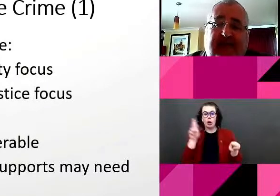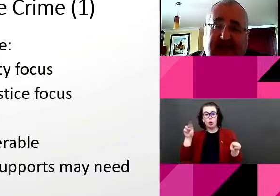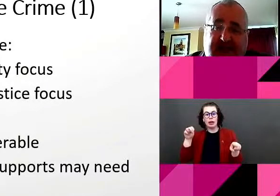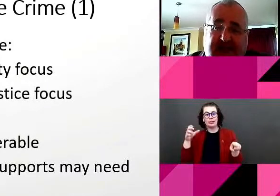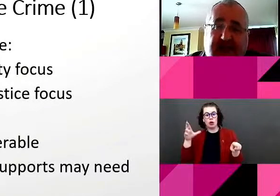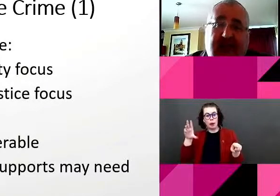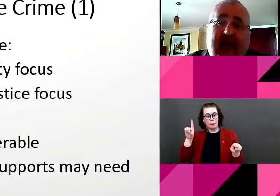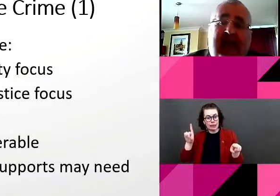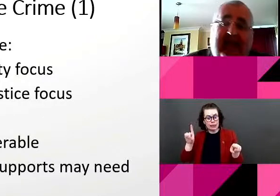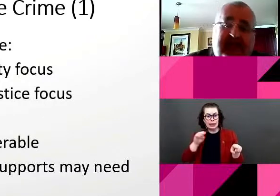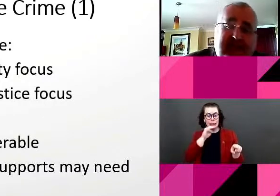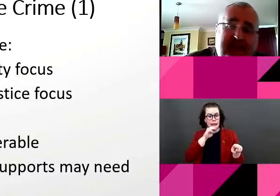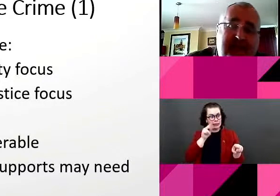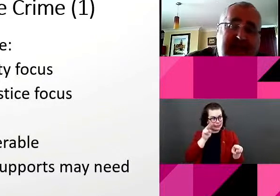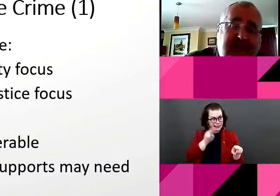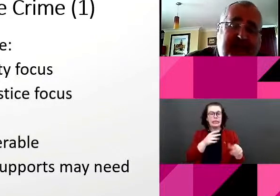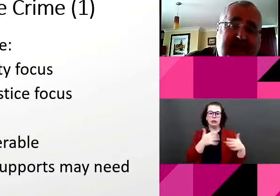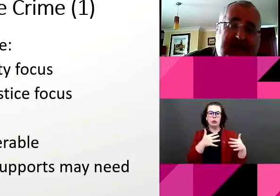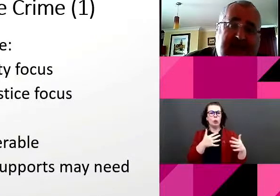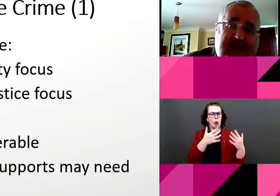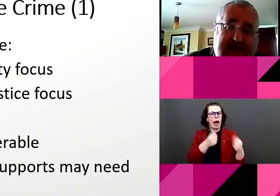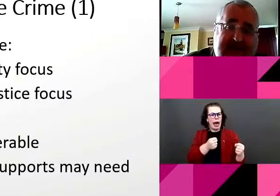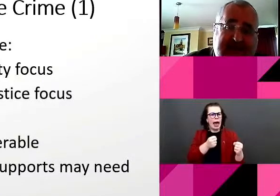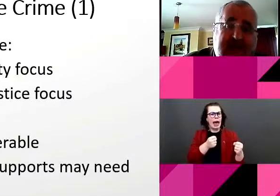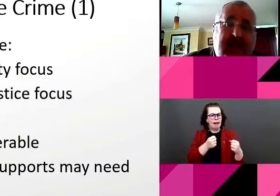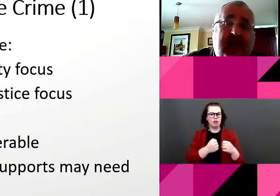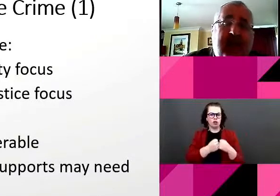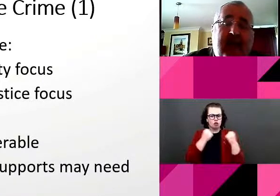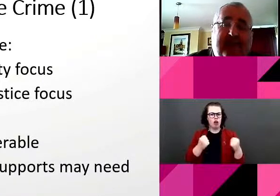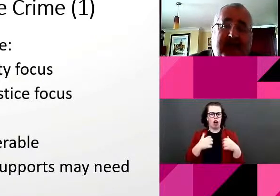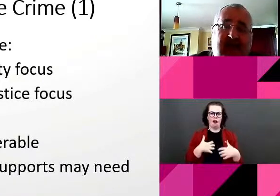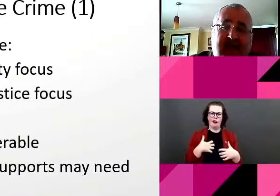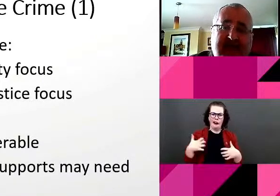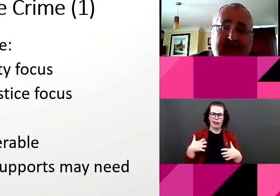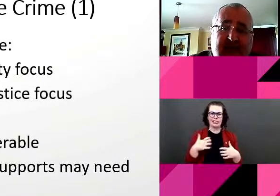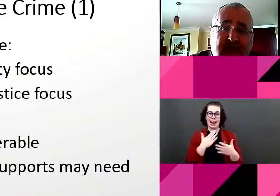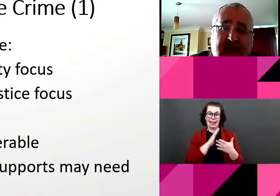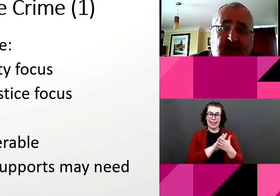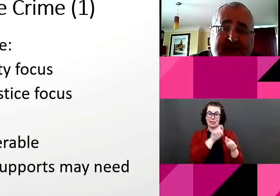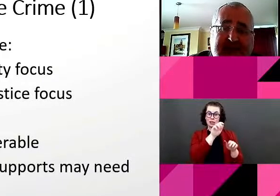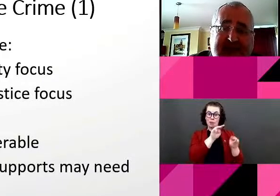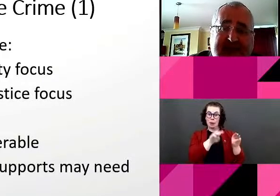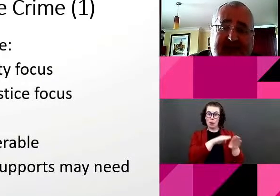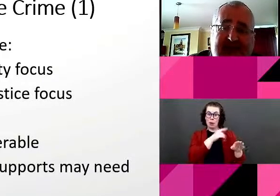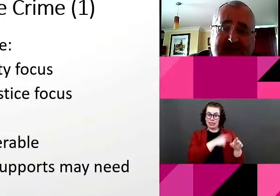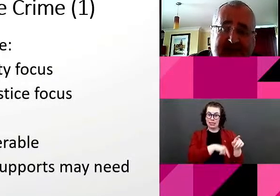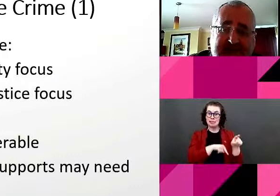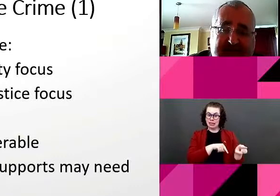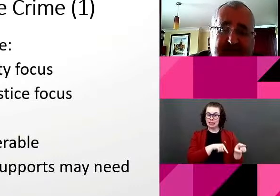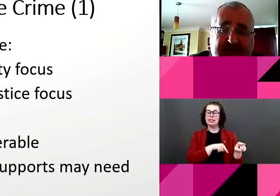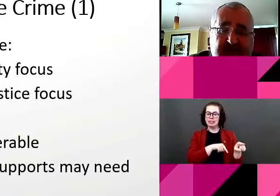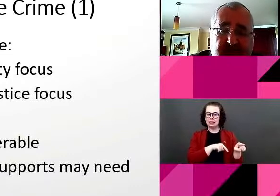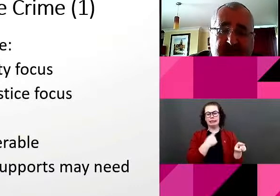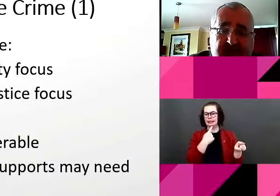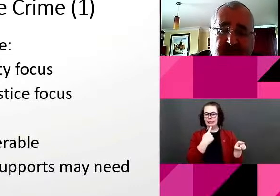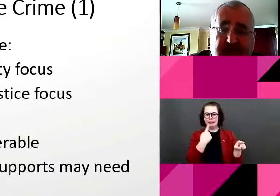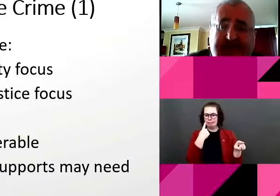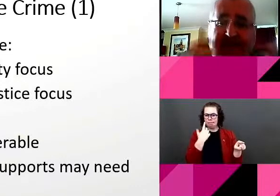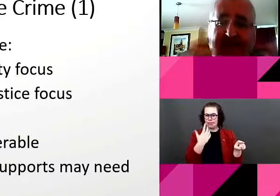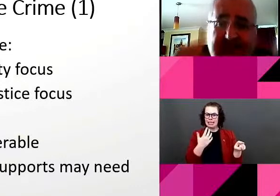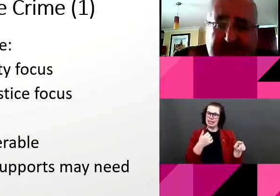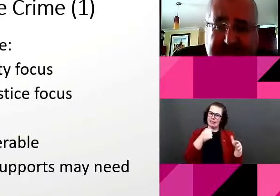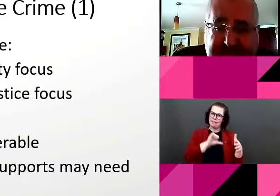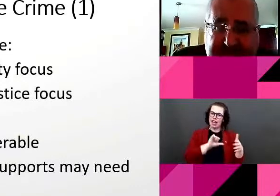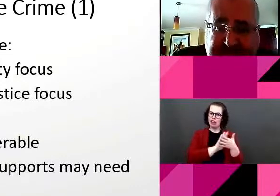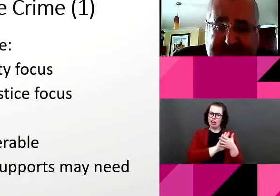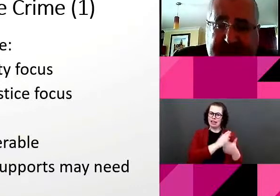a real factor. And that in many of the cases, because there was this tendency to